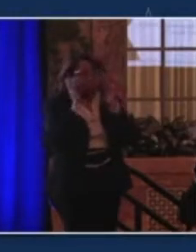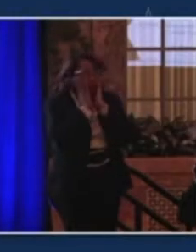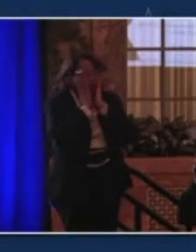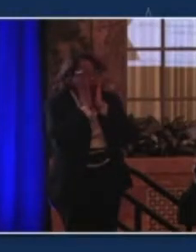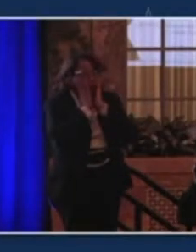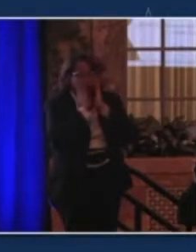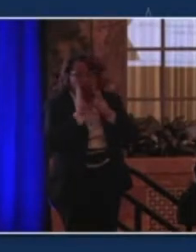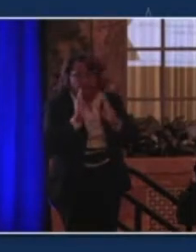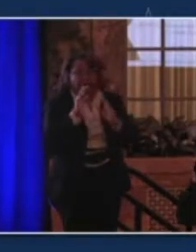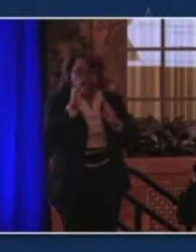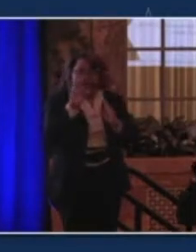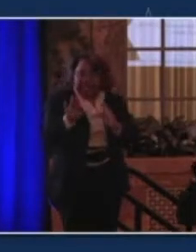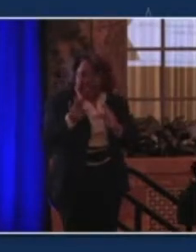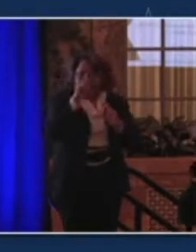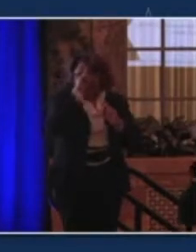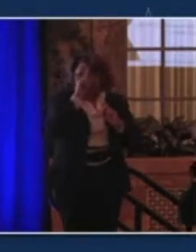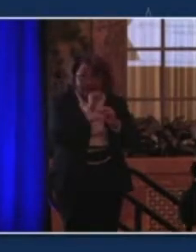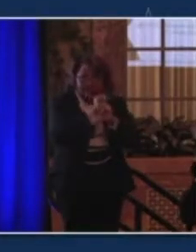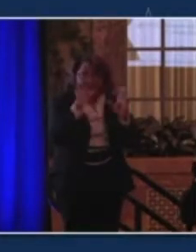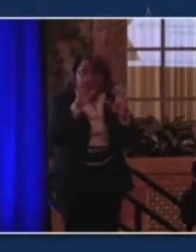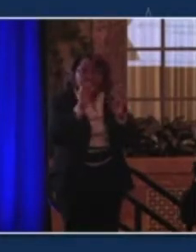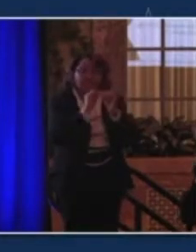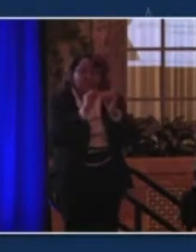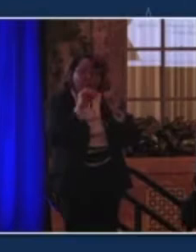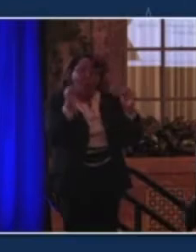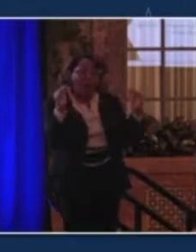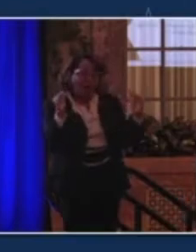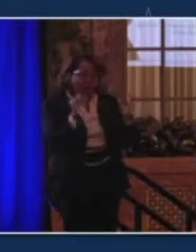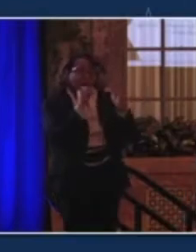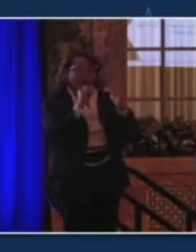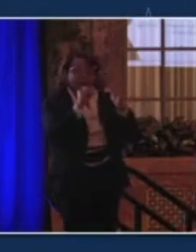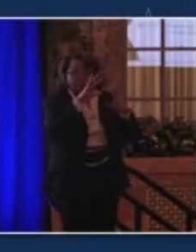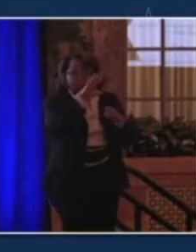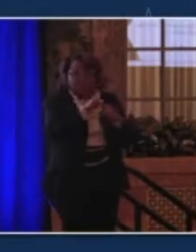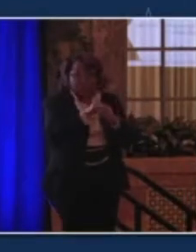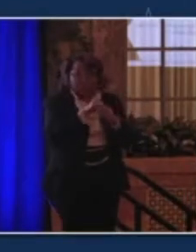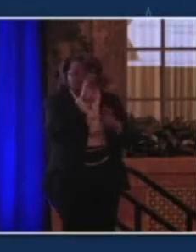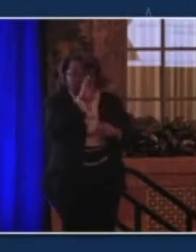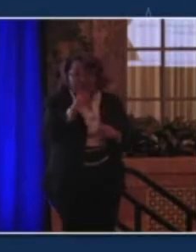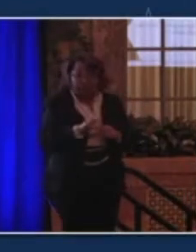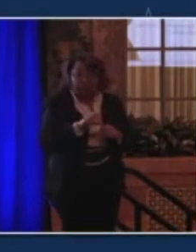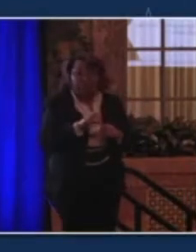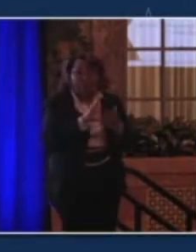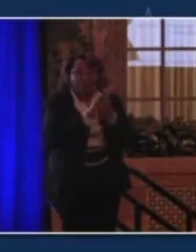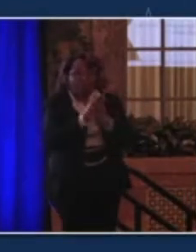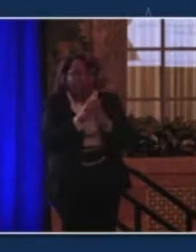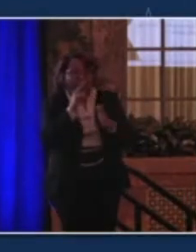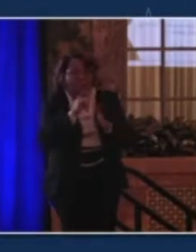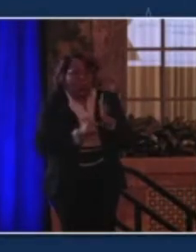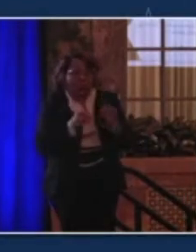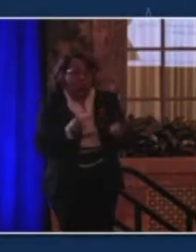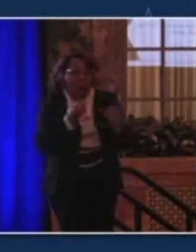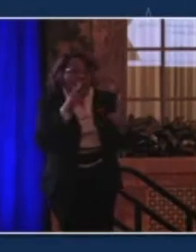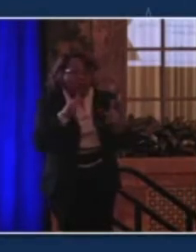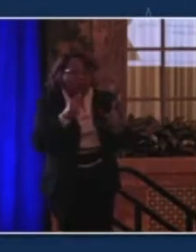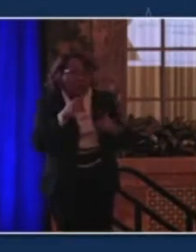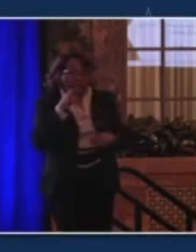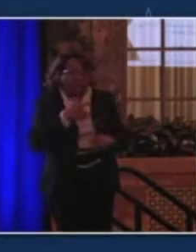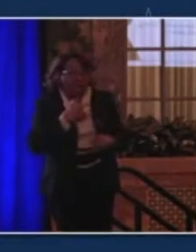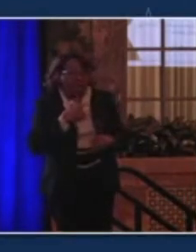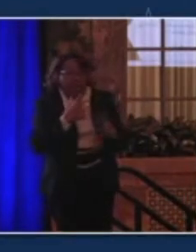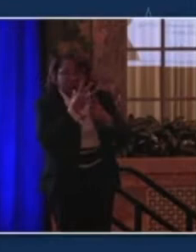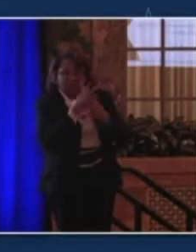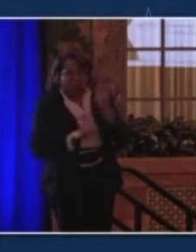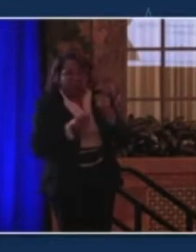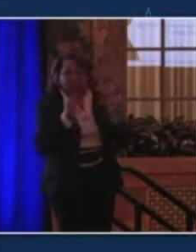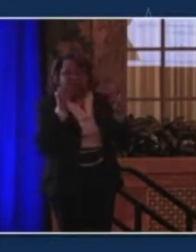a more equitable and inclusive Chicago devolved into what many felt disappeared in the blink